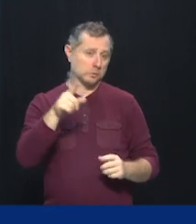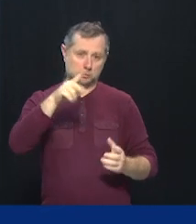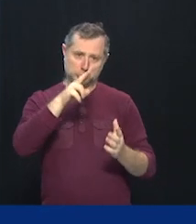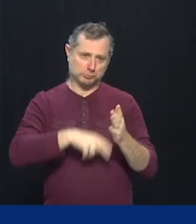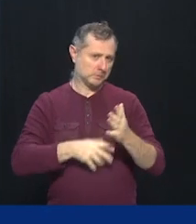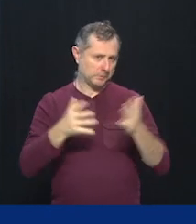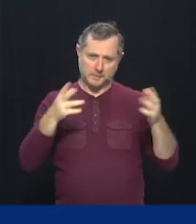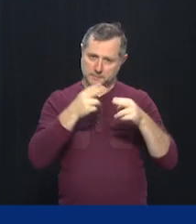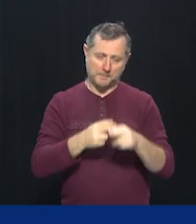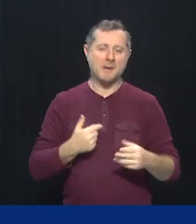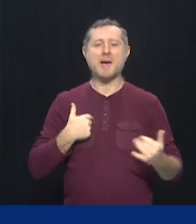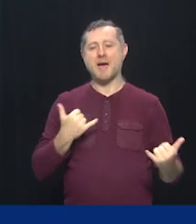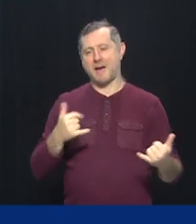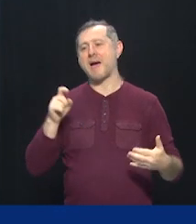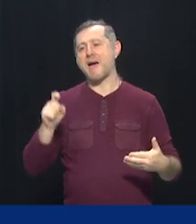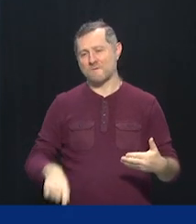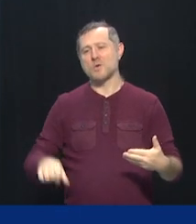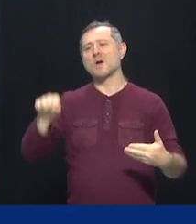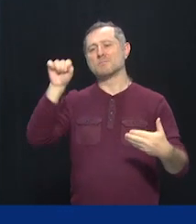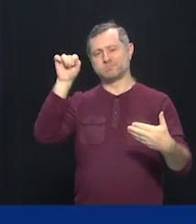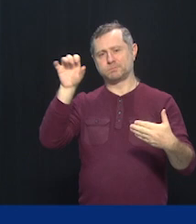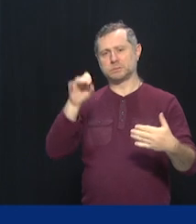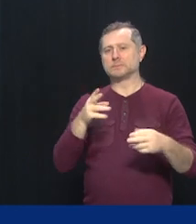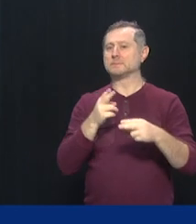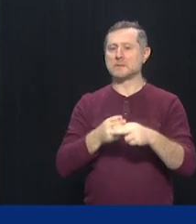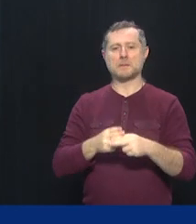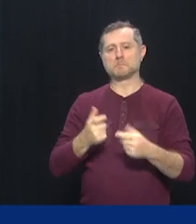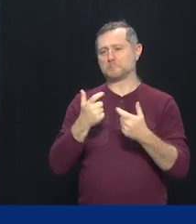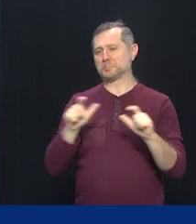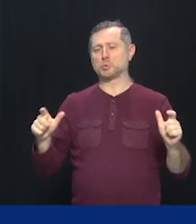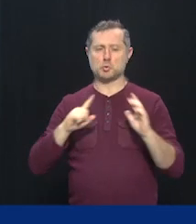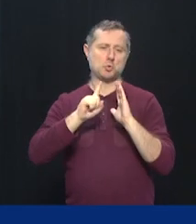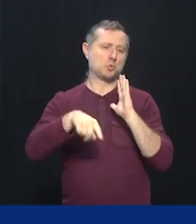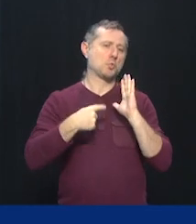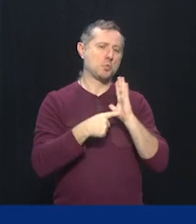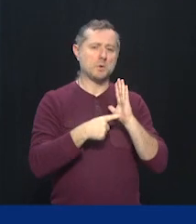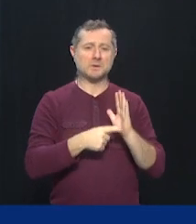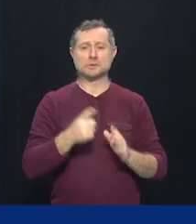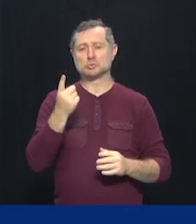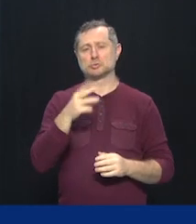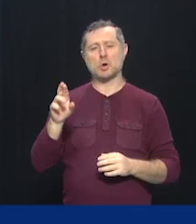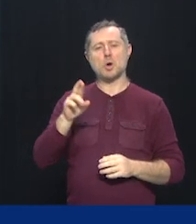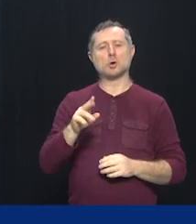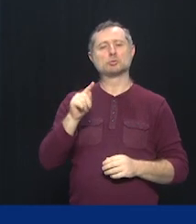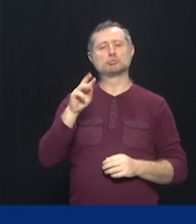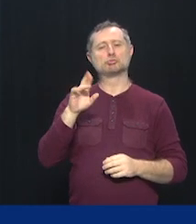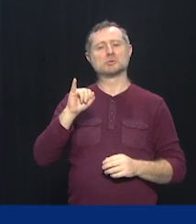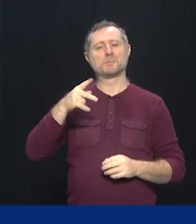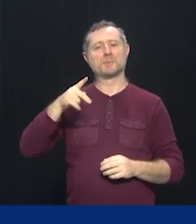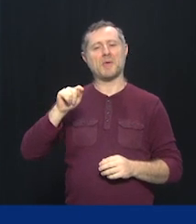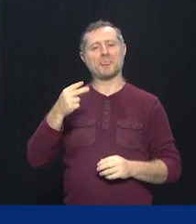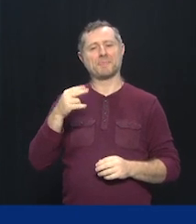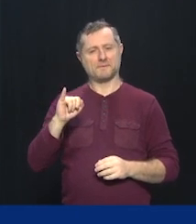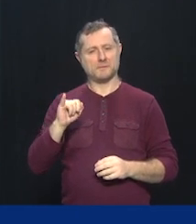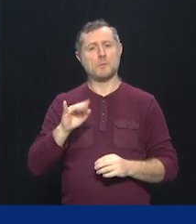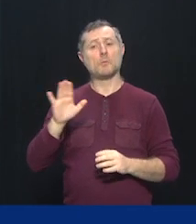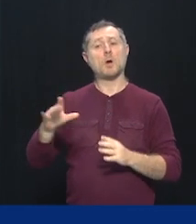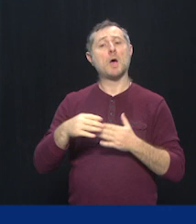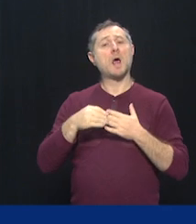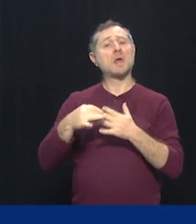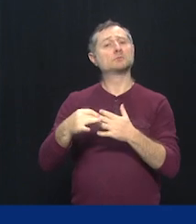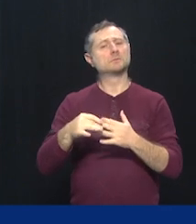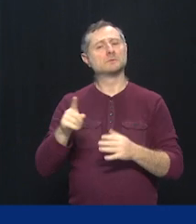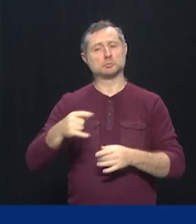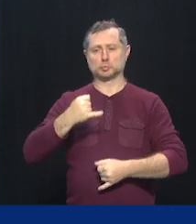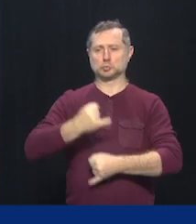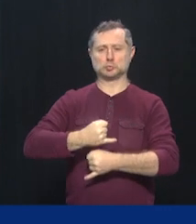because everybody played a major role. And to Dr. Tripathi, your leadership of this institution has been nothing short of phenomenal. It's a point